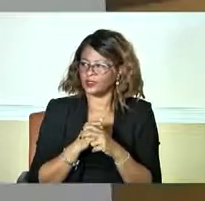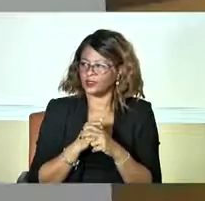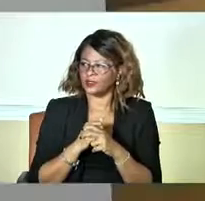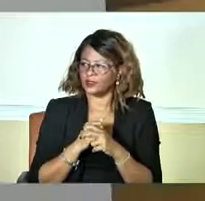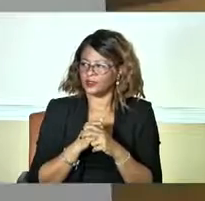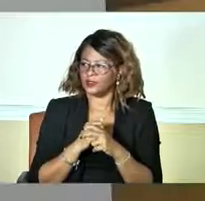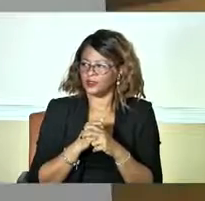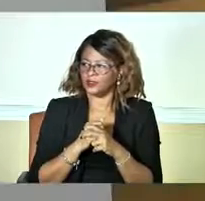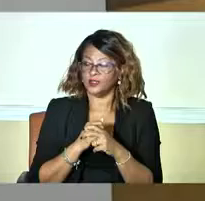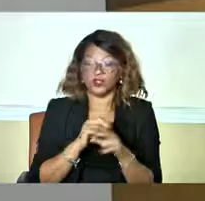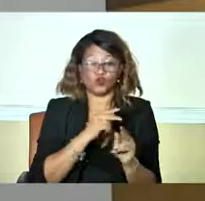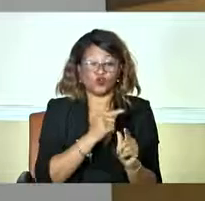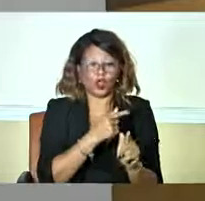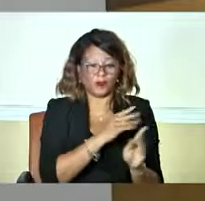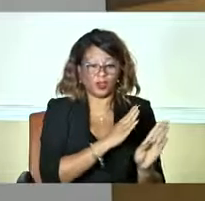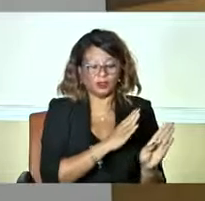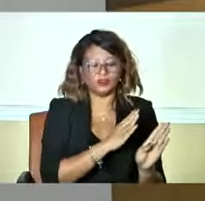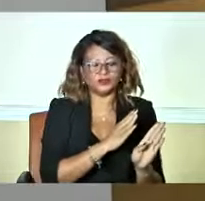I'm in Grand Bahama.